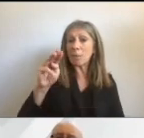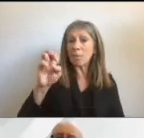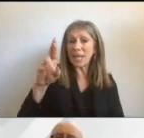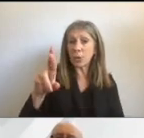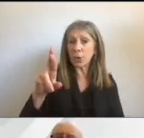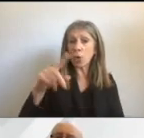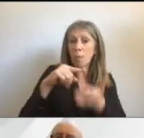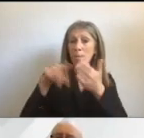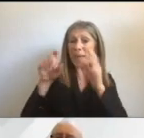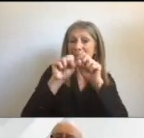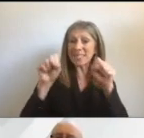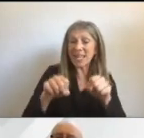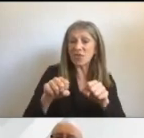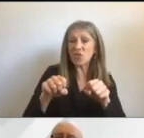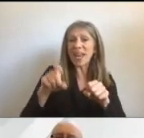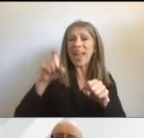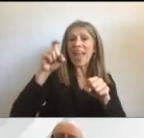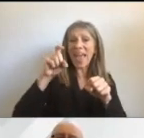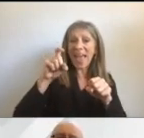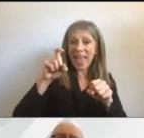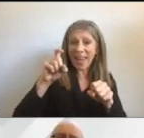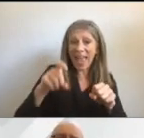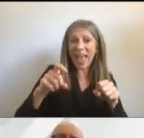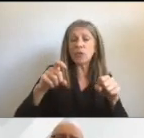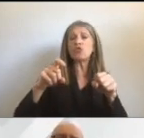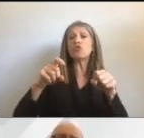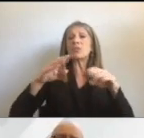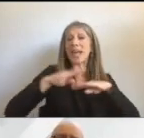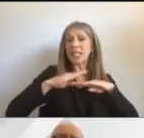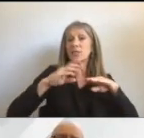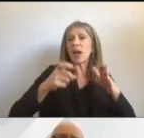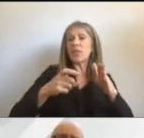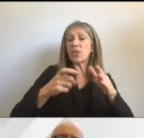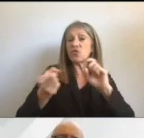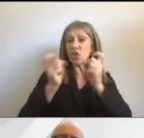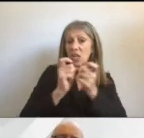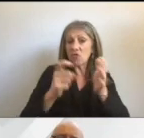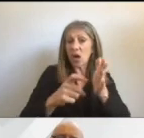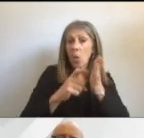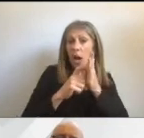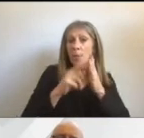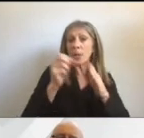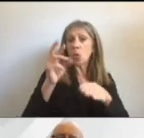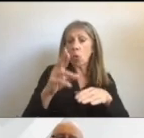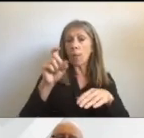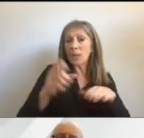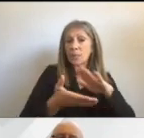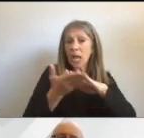path or not, because you've got an independent connection from the one that's next to you.